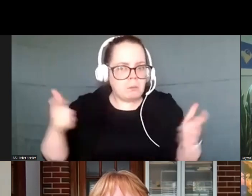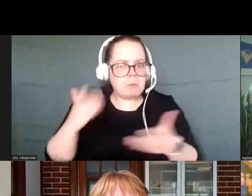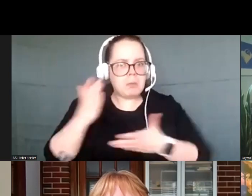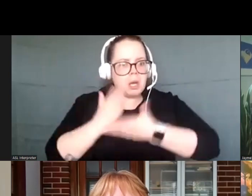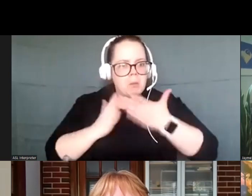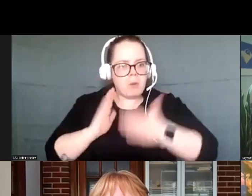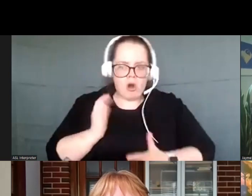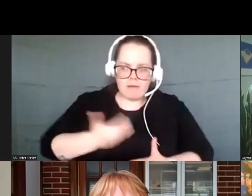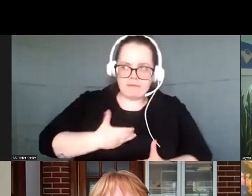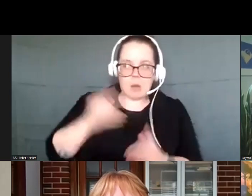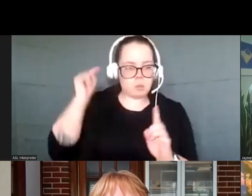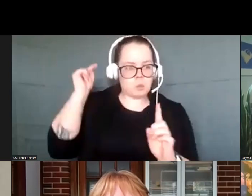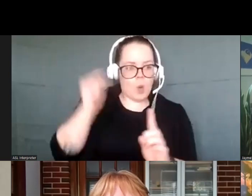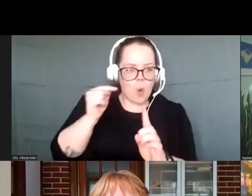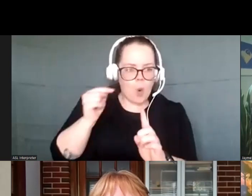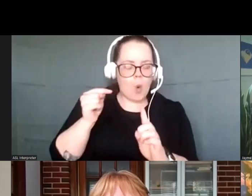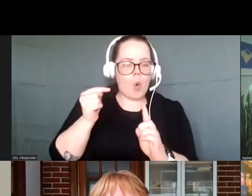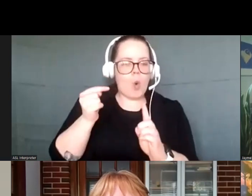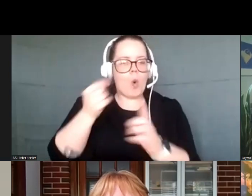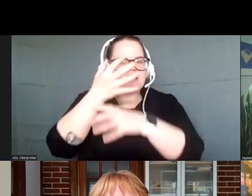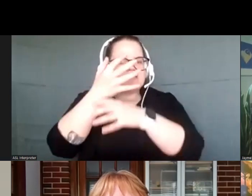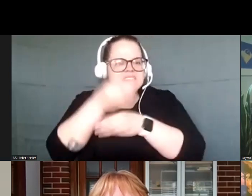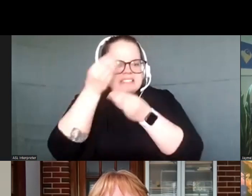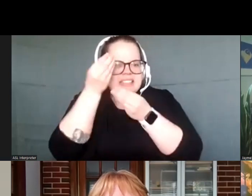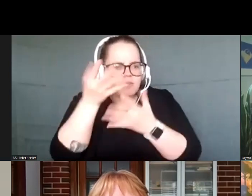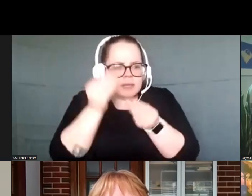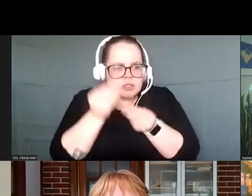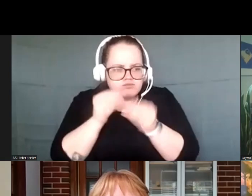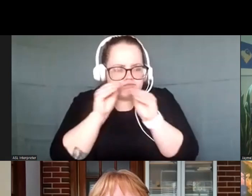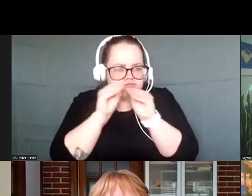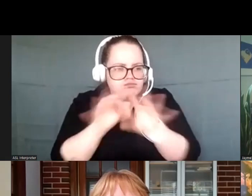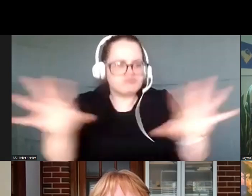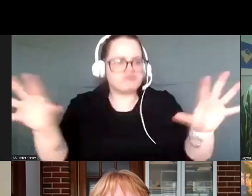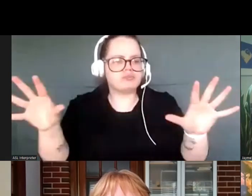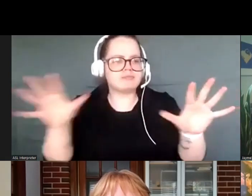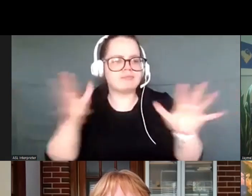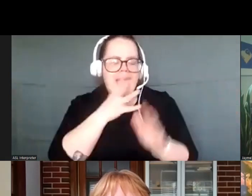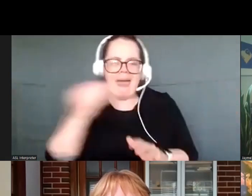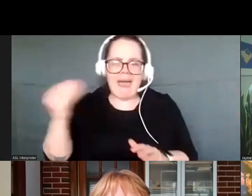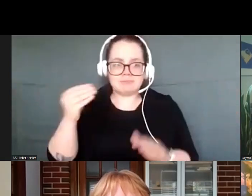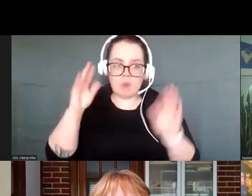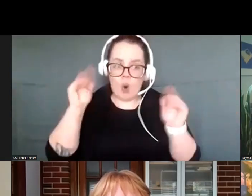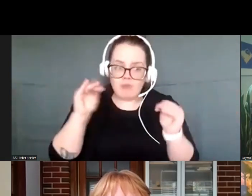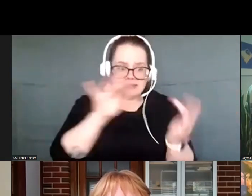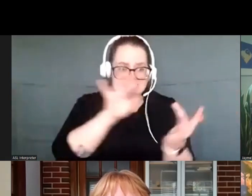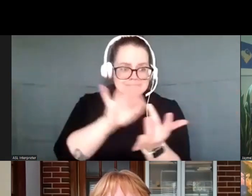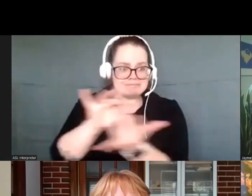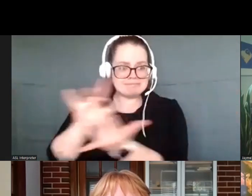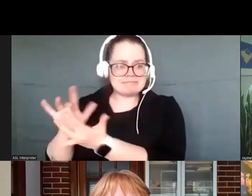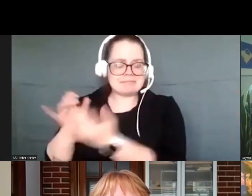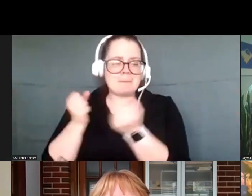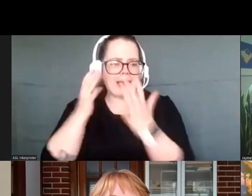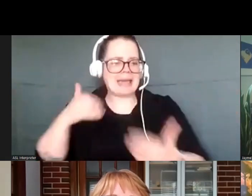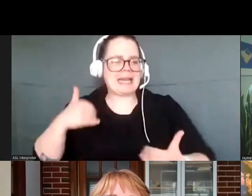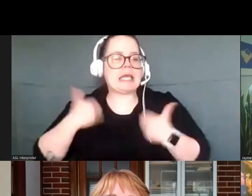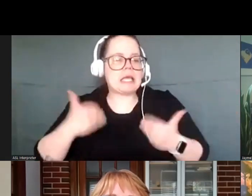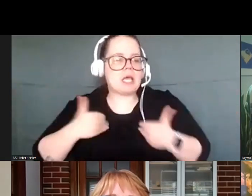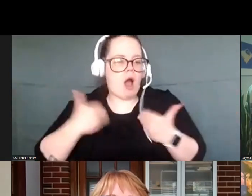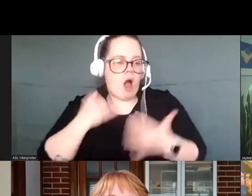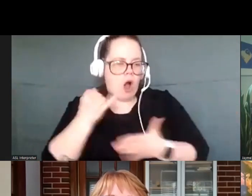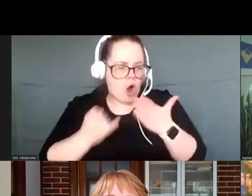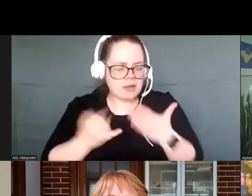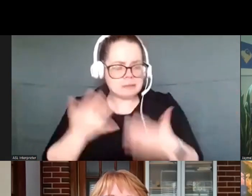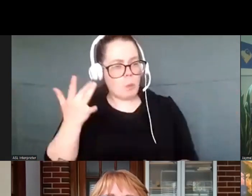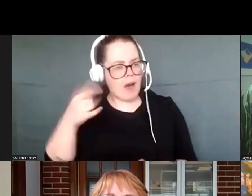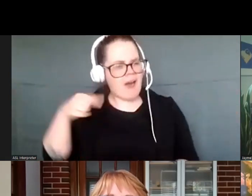is to disseminate information to as many artists as possible and hopefully reach as many younger artists as we possibly can, because this is a